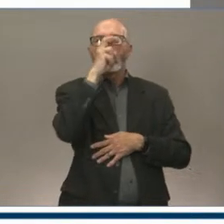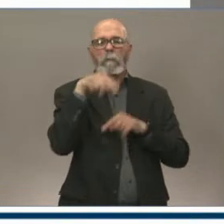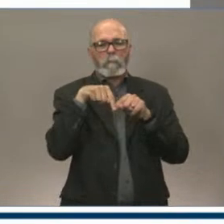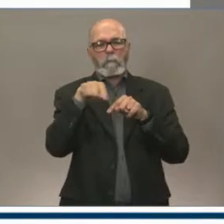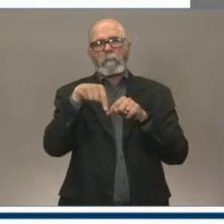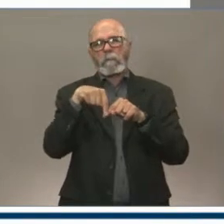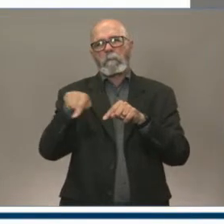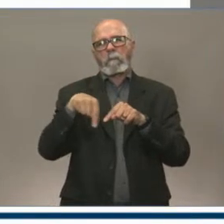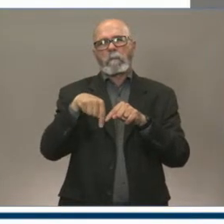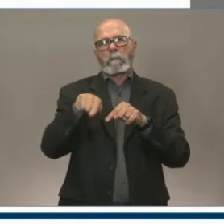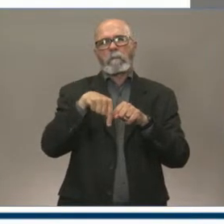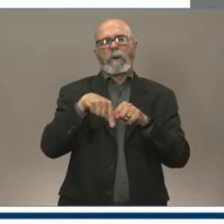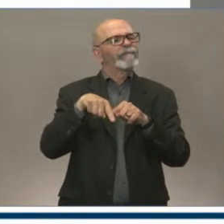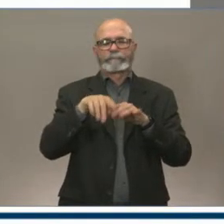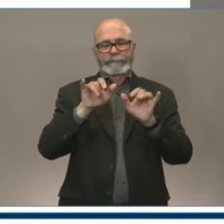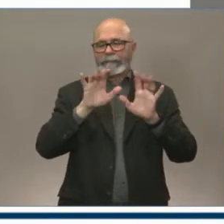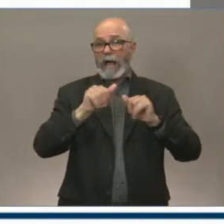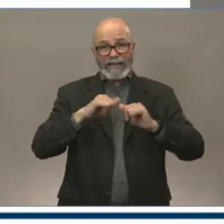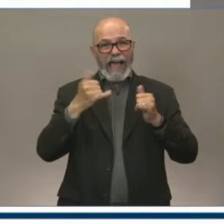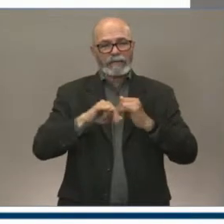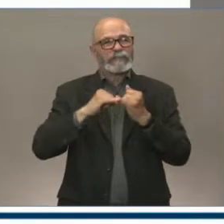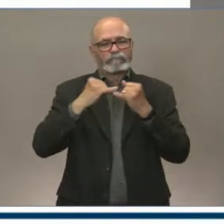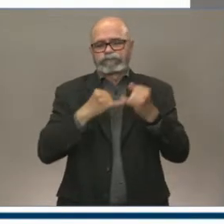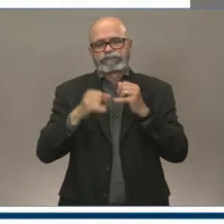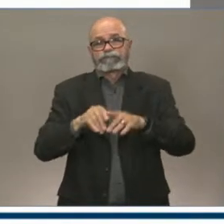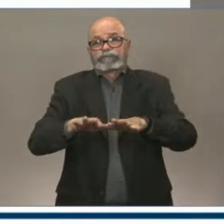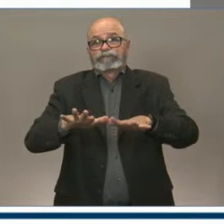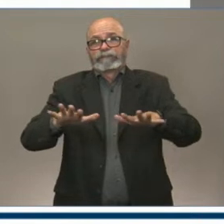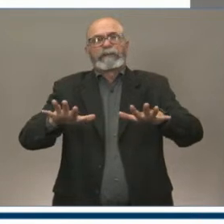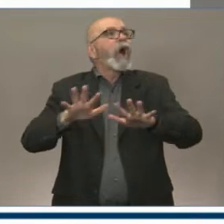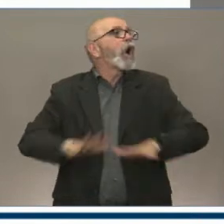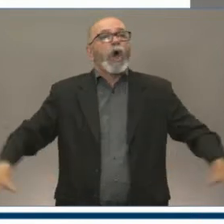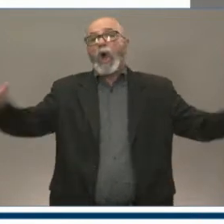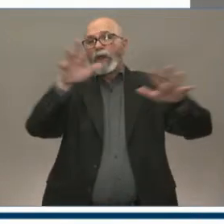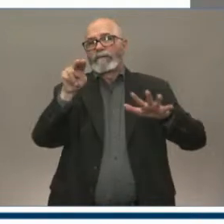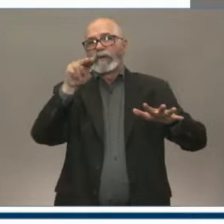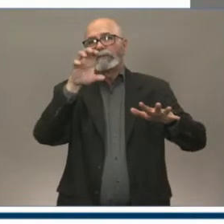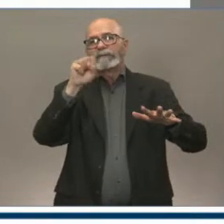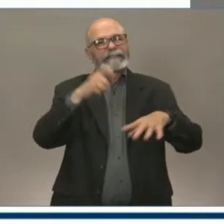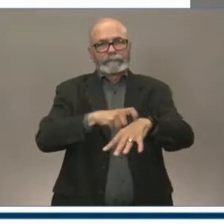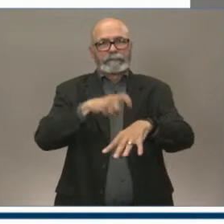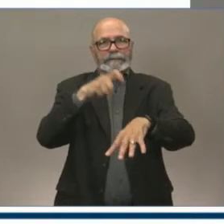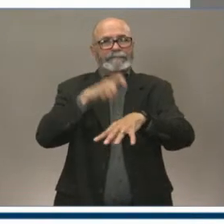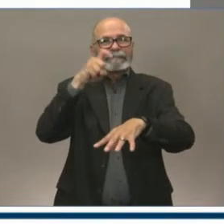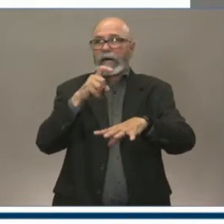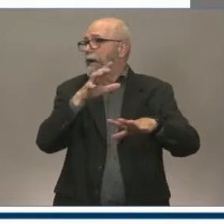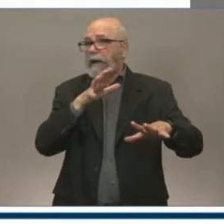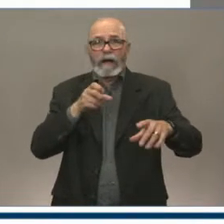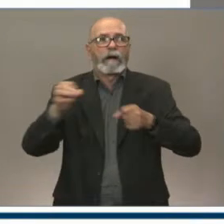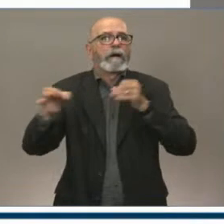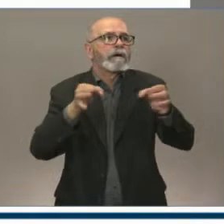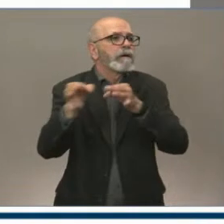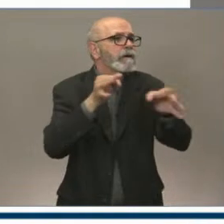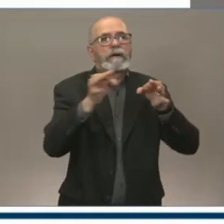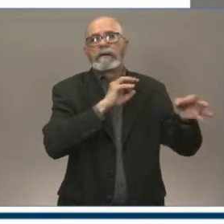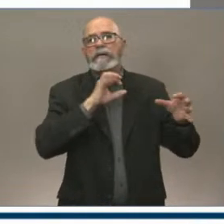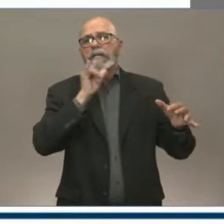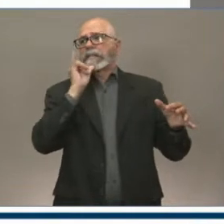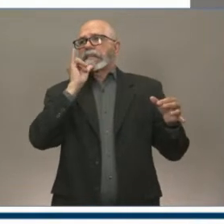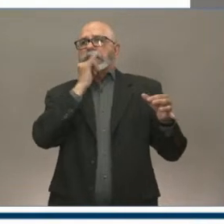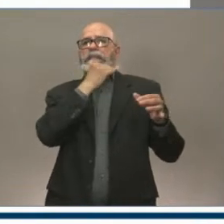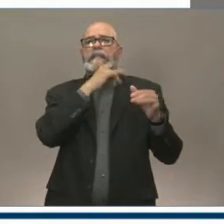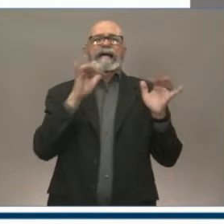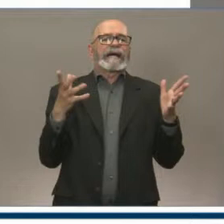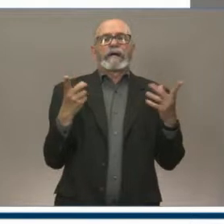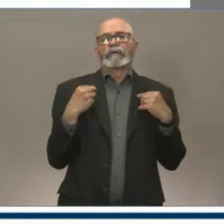beyond that because the speed of things and the concern about what we need to do to keep us well out